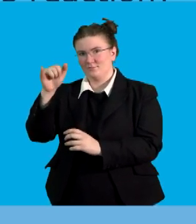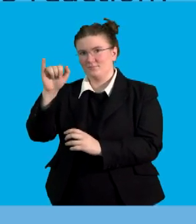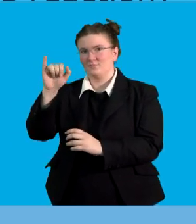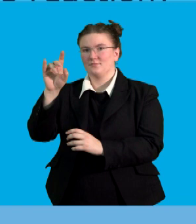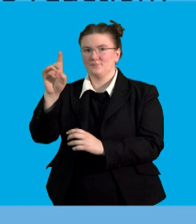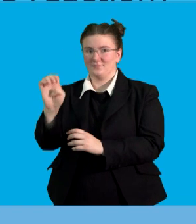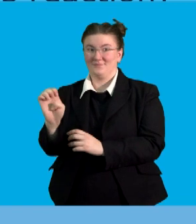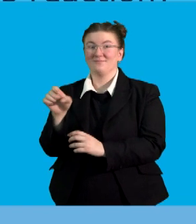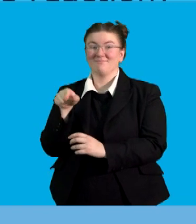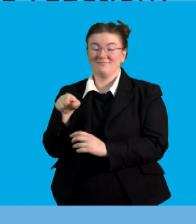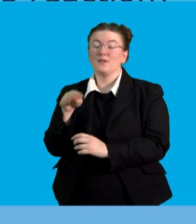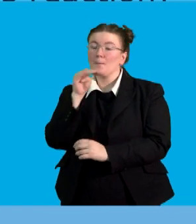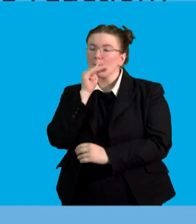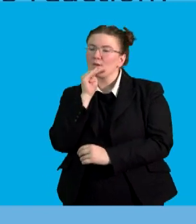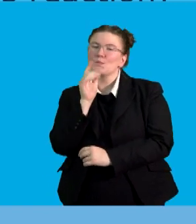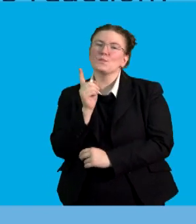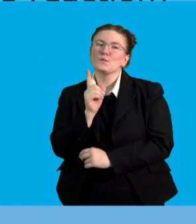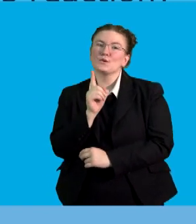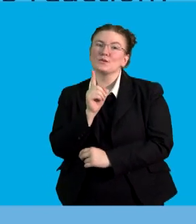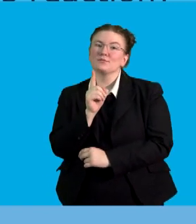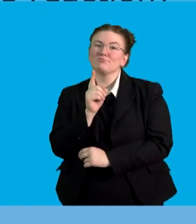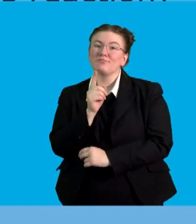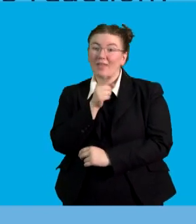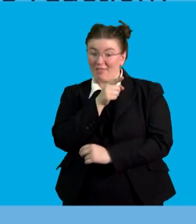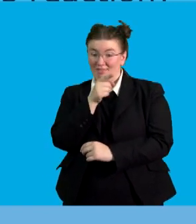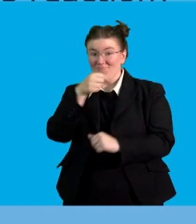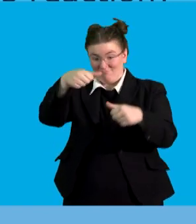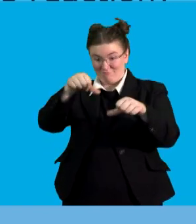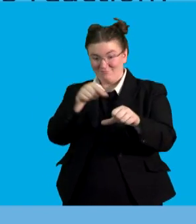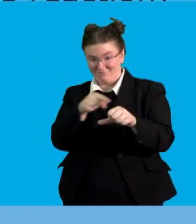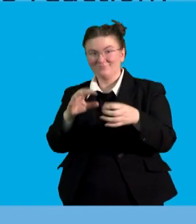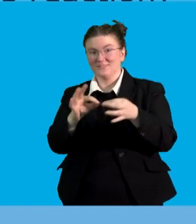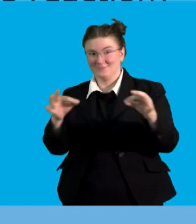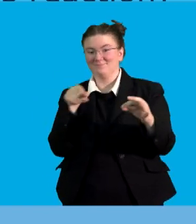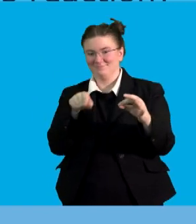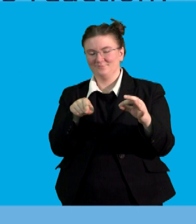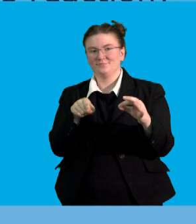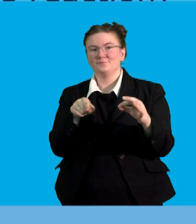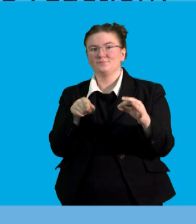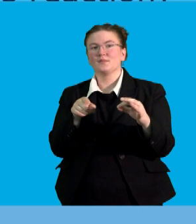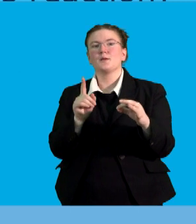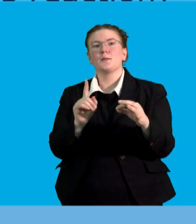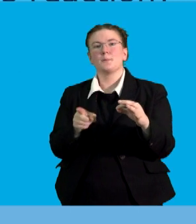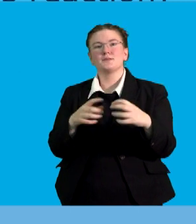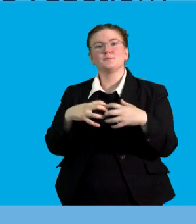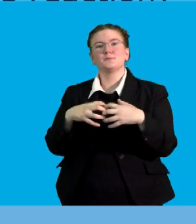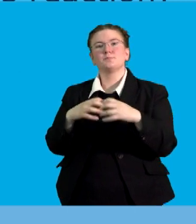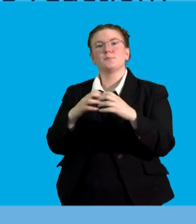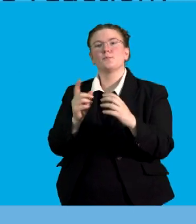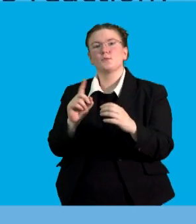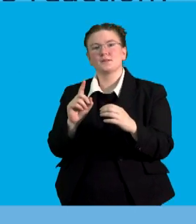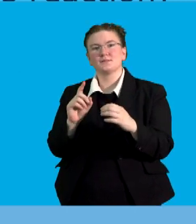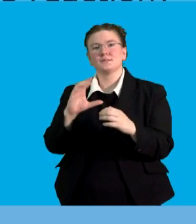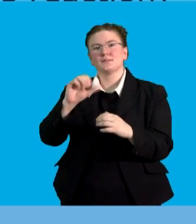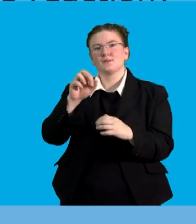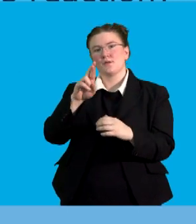carbon dioxide. So now that means on this reaction that we're given, this diagram that we're given, we need to have a carbon and